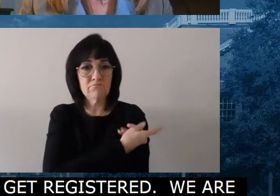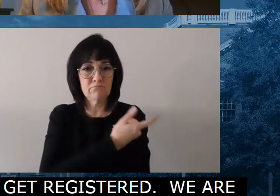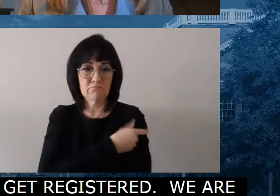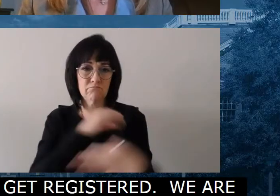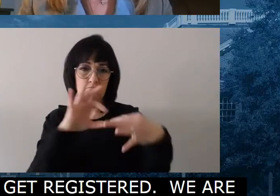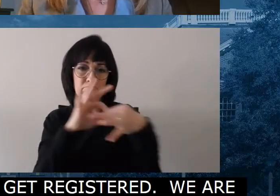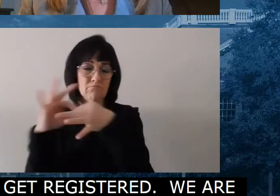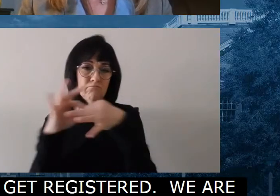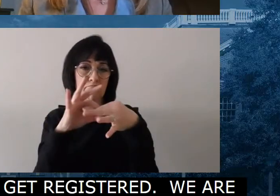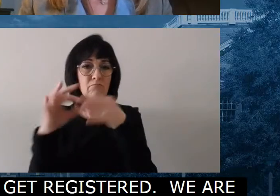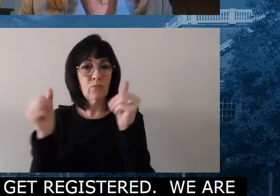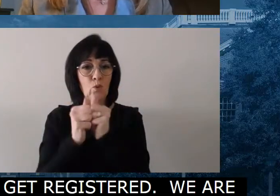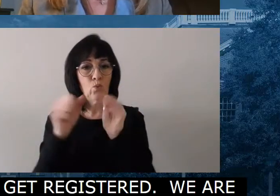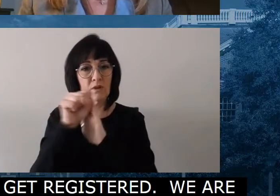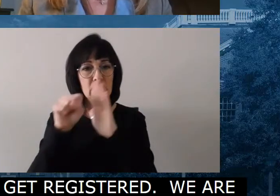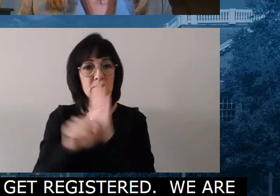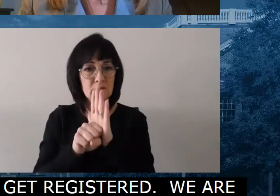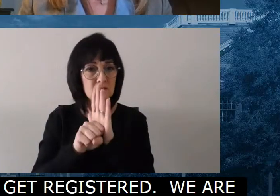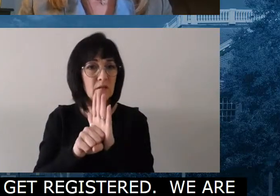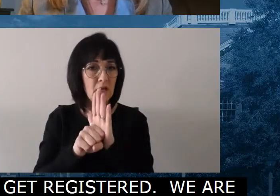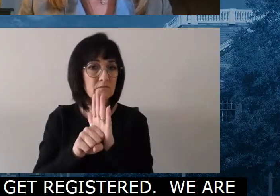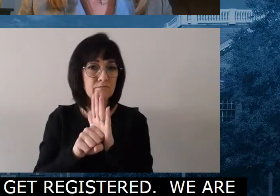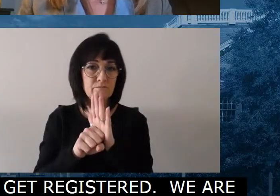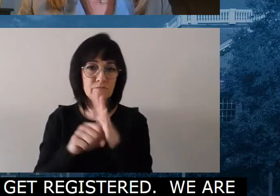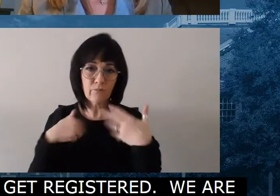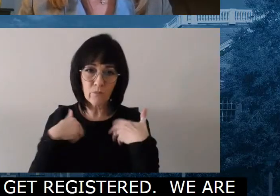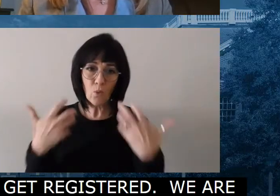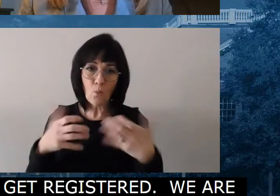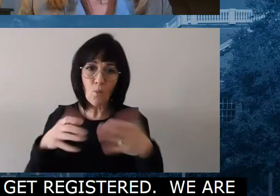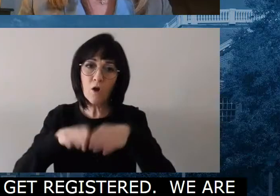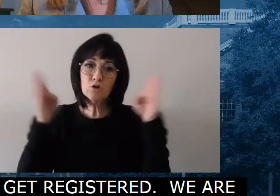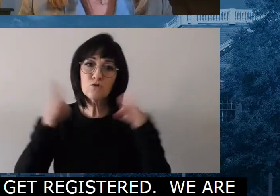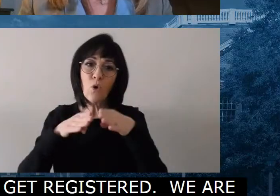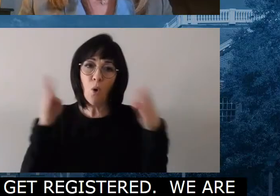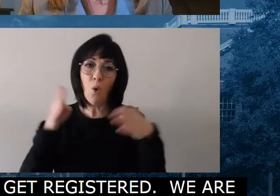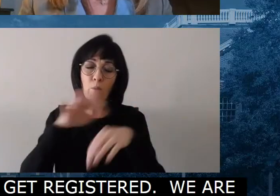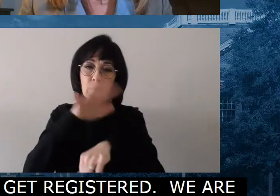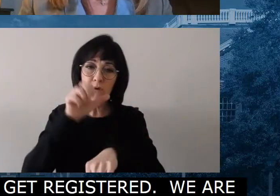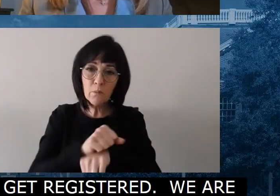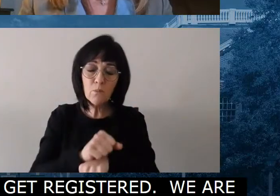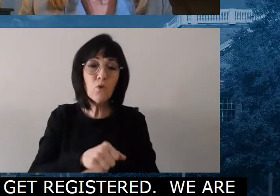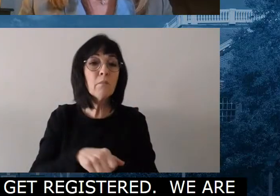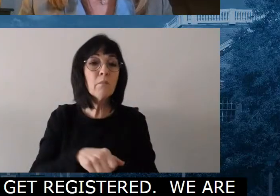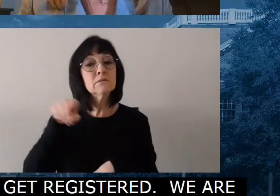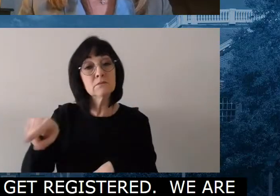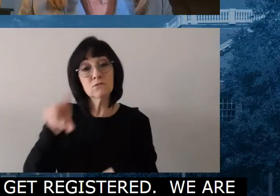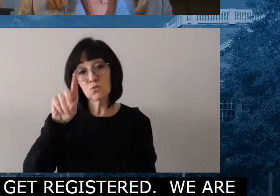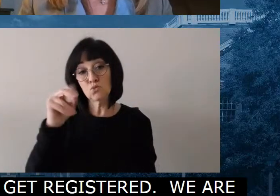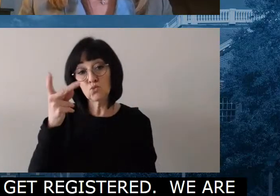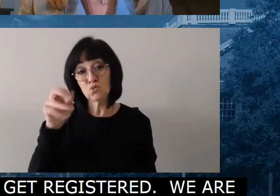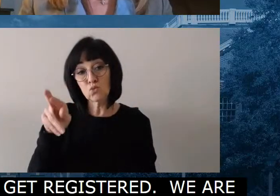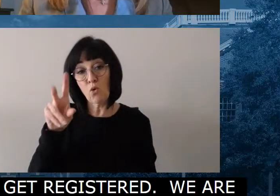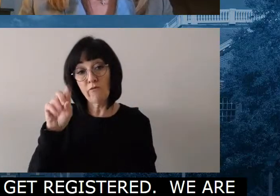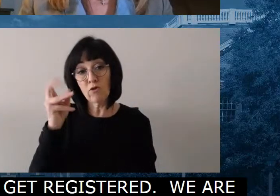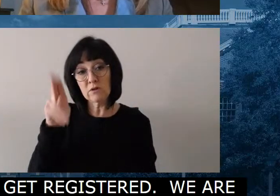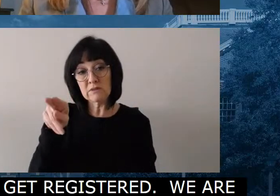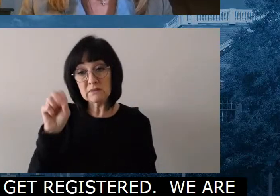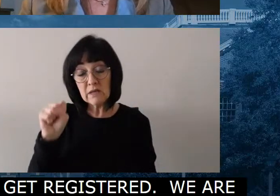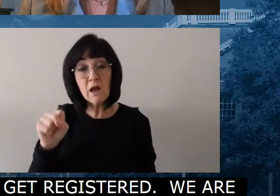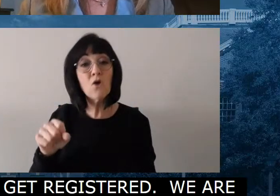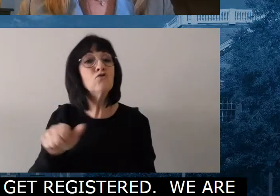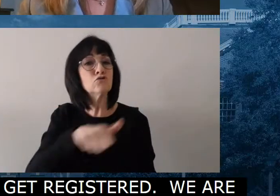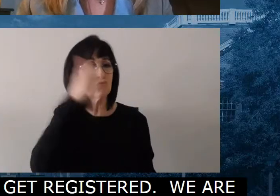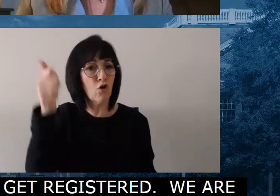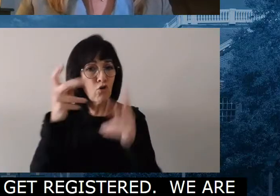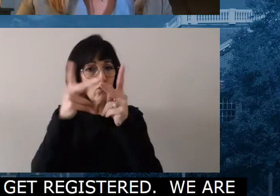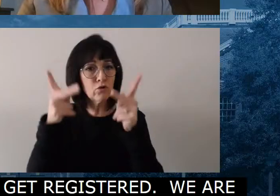them thousands of opportunities to get appointments at Dover Downs and at our other clinics, and we'll continue